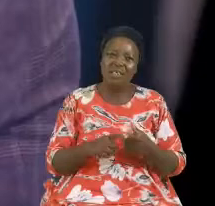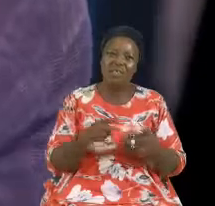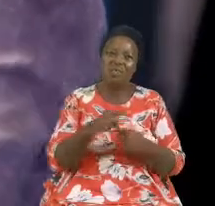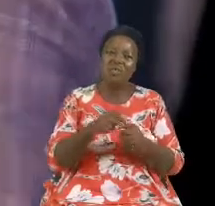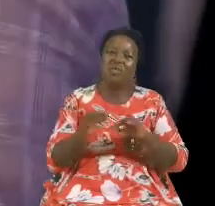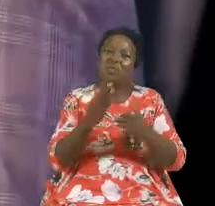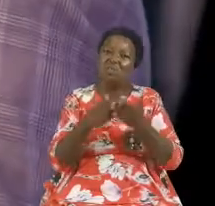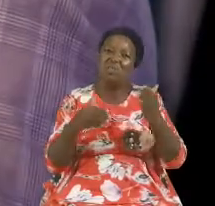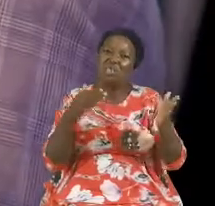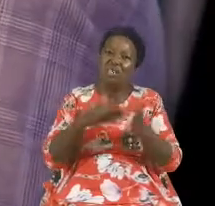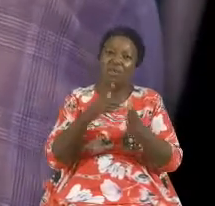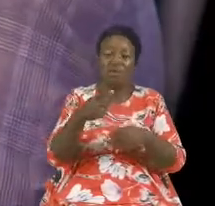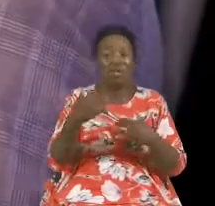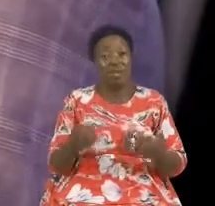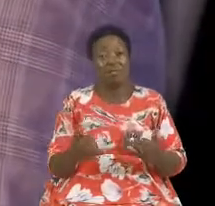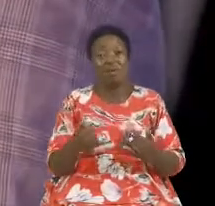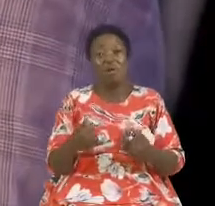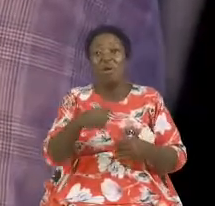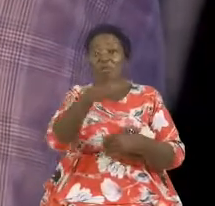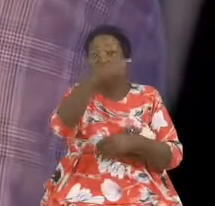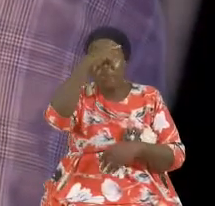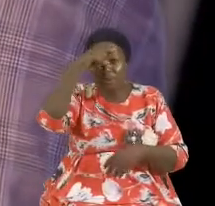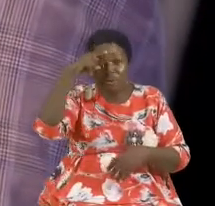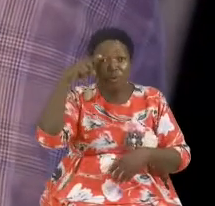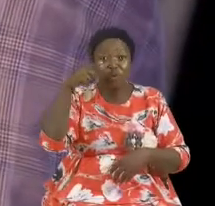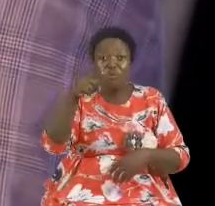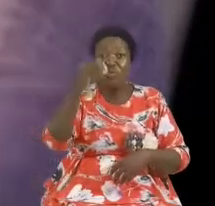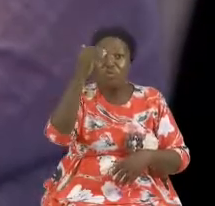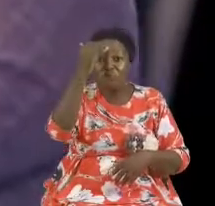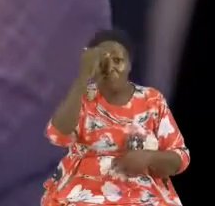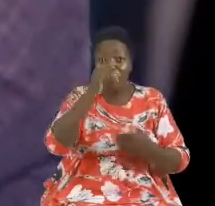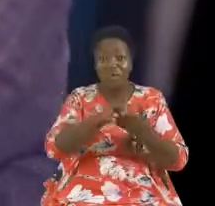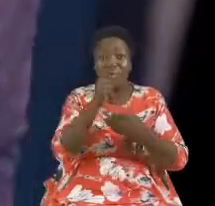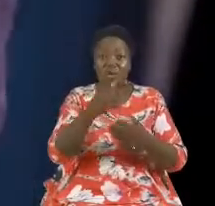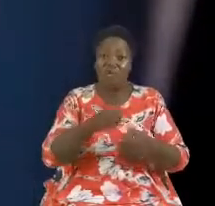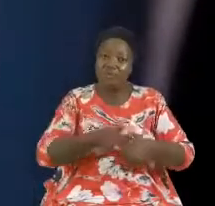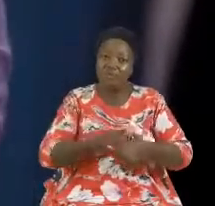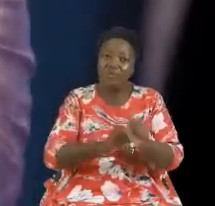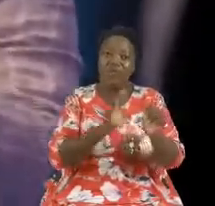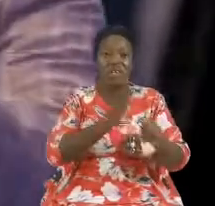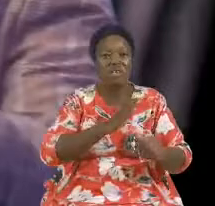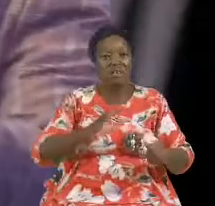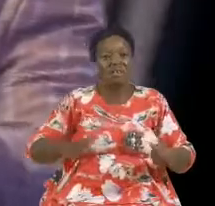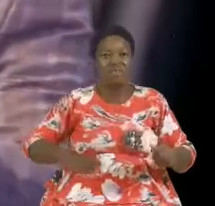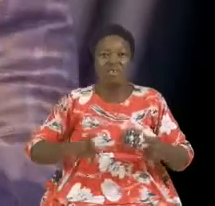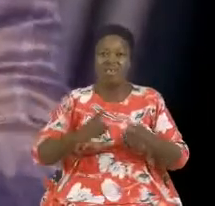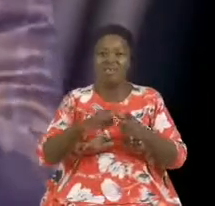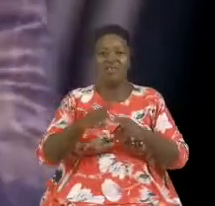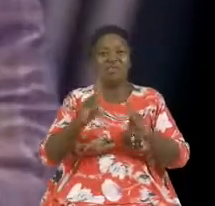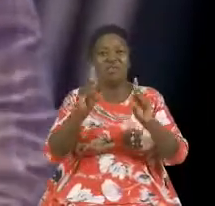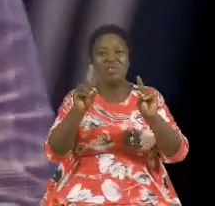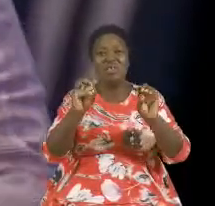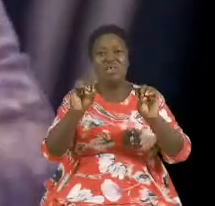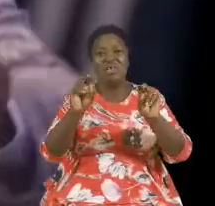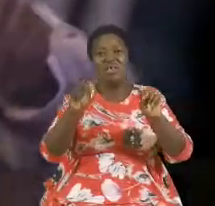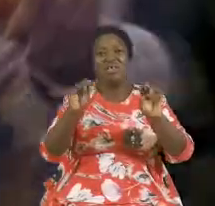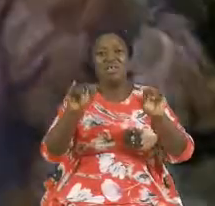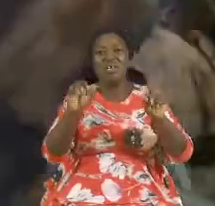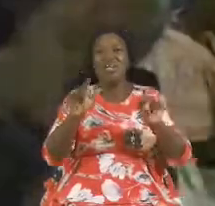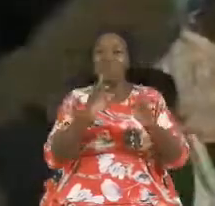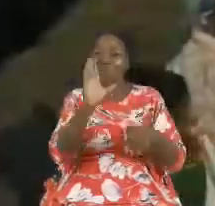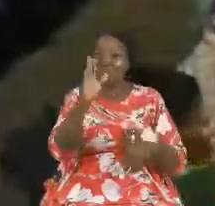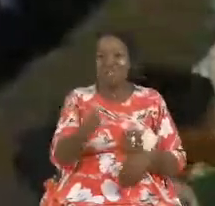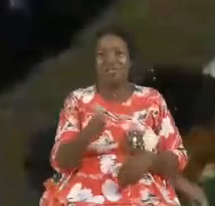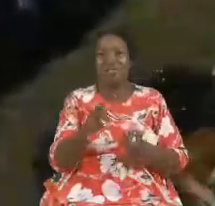deny himself. When he do something against you now, because you know you are following Christ,